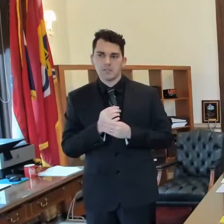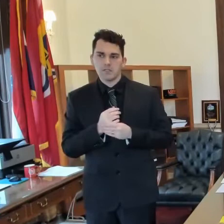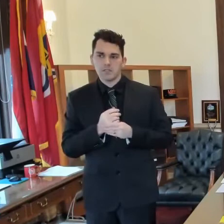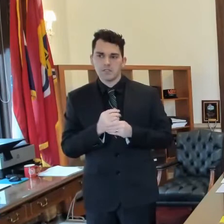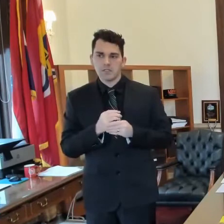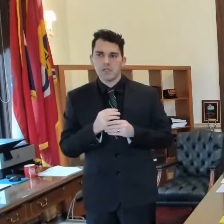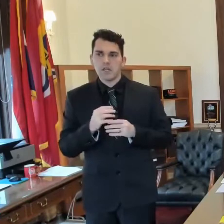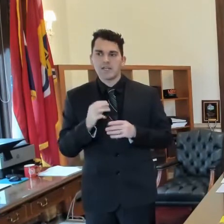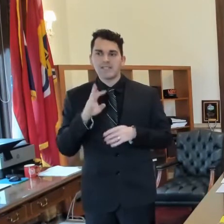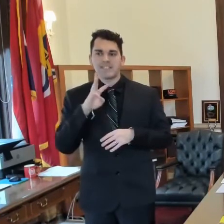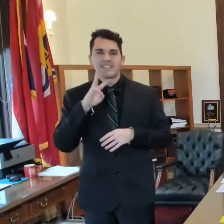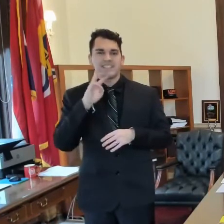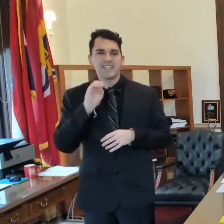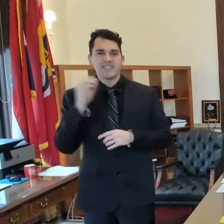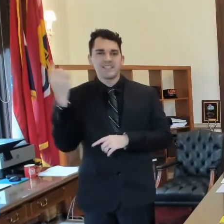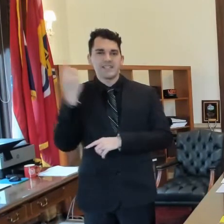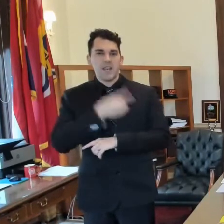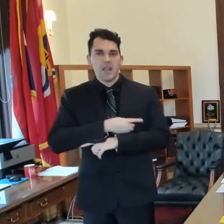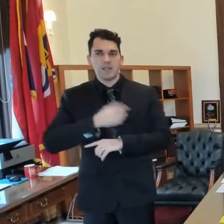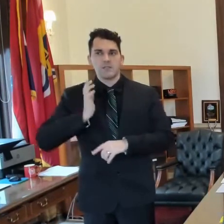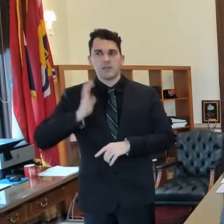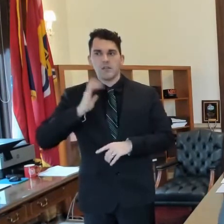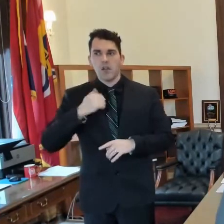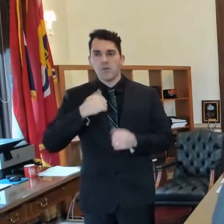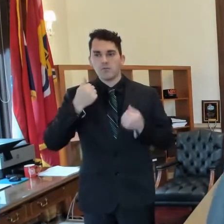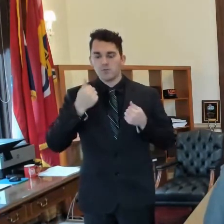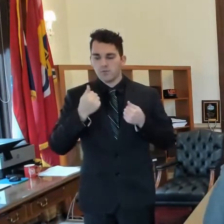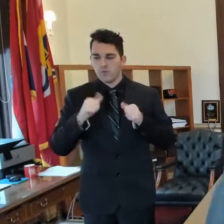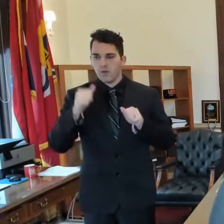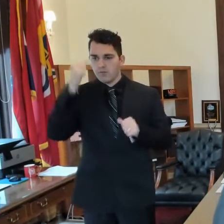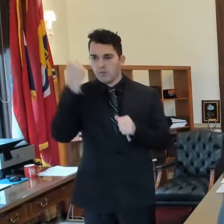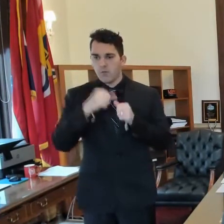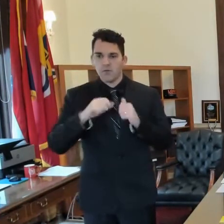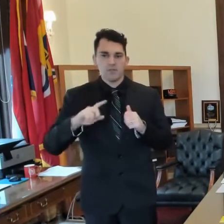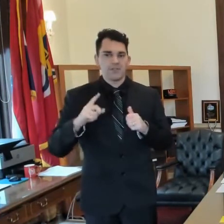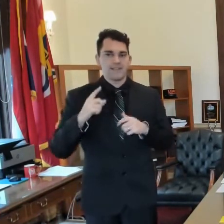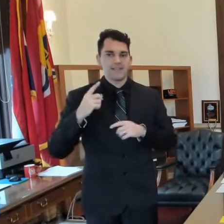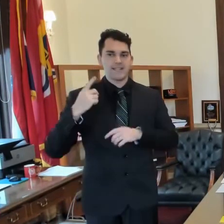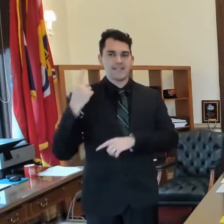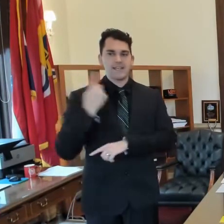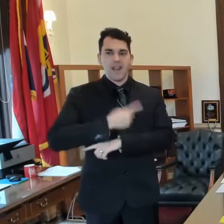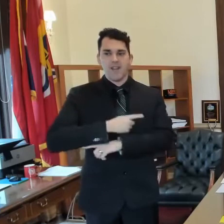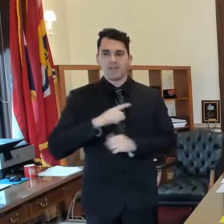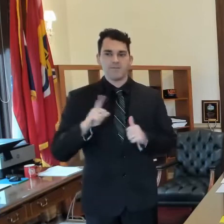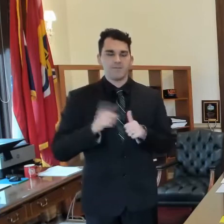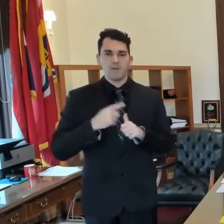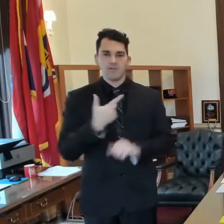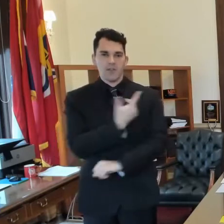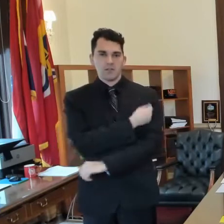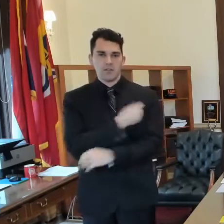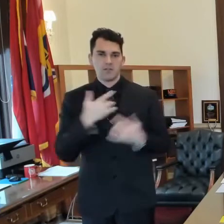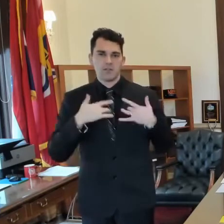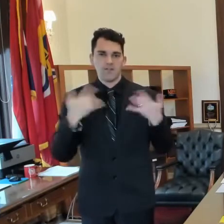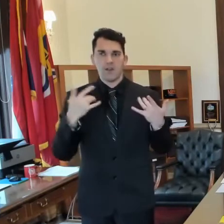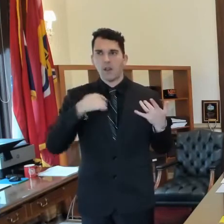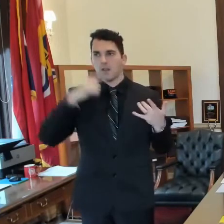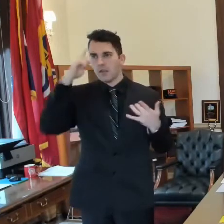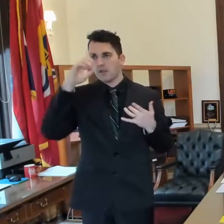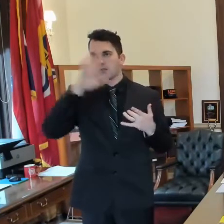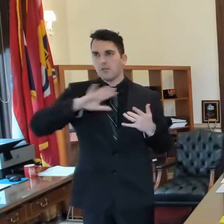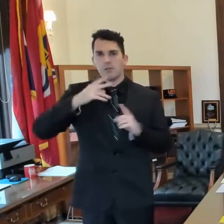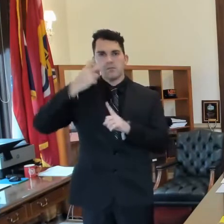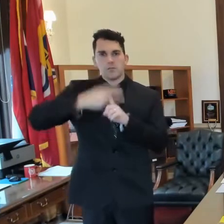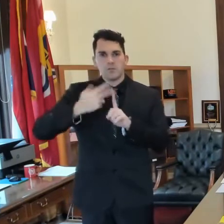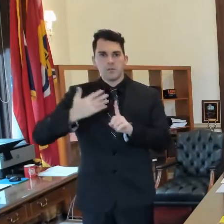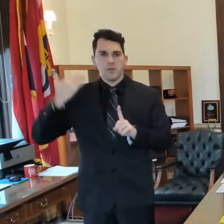60 days ago. I'm trying to remember the date of our first vaccination event, but probably right around 2 months ago that we had the